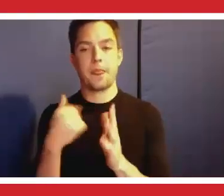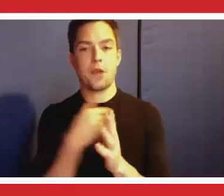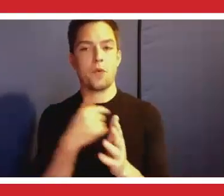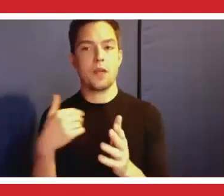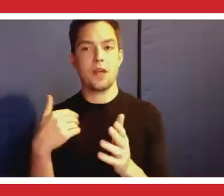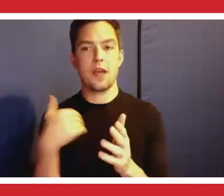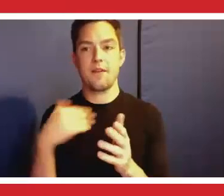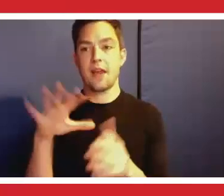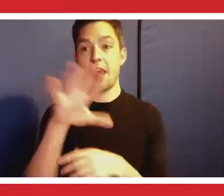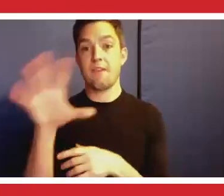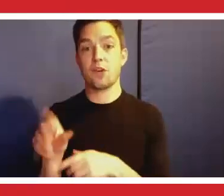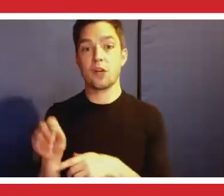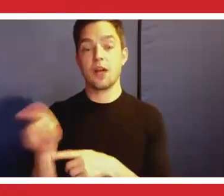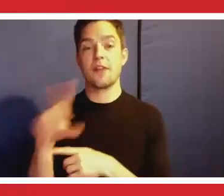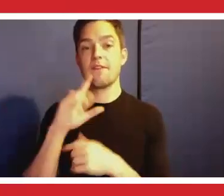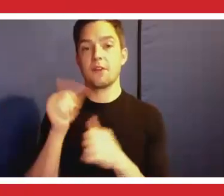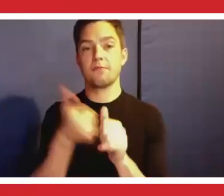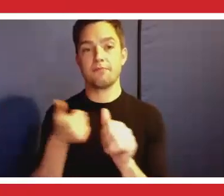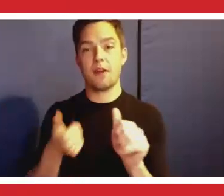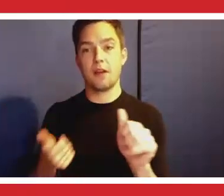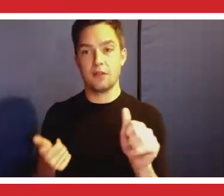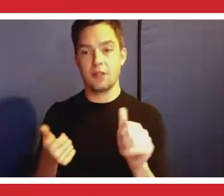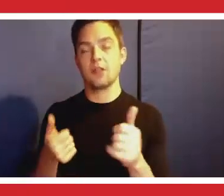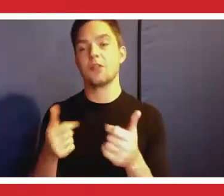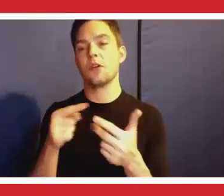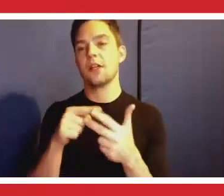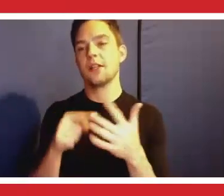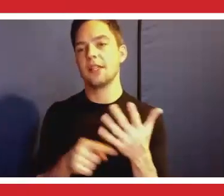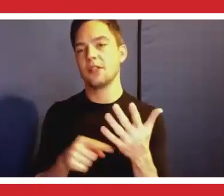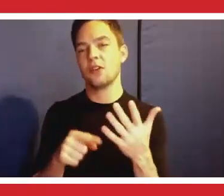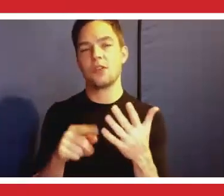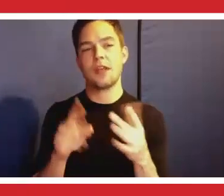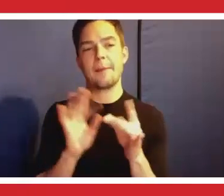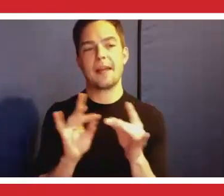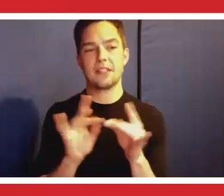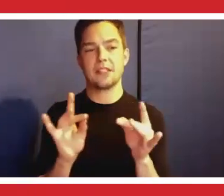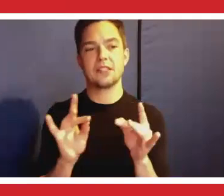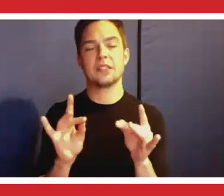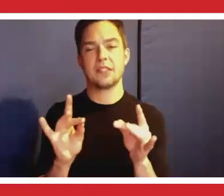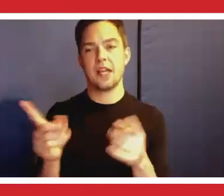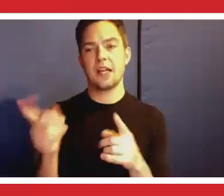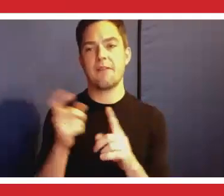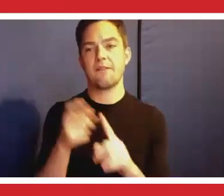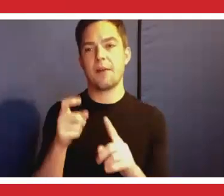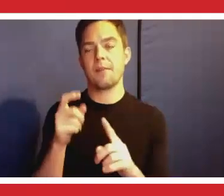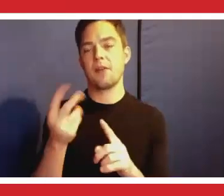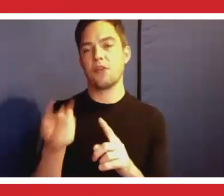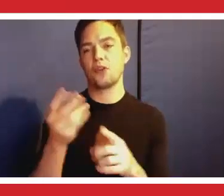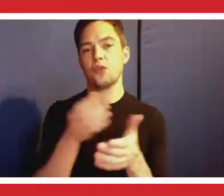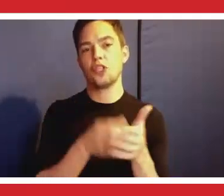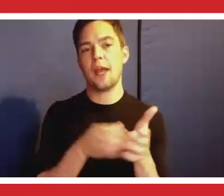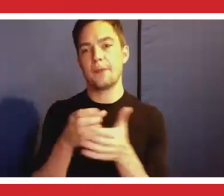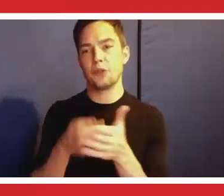that is really lagging behind. So these are the key messages that comes from the two chapters